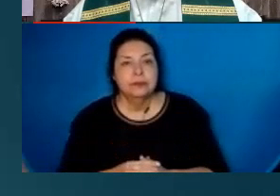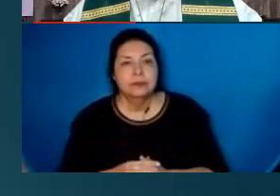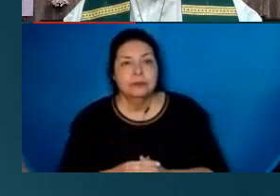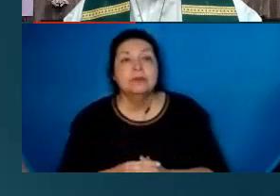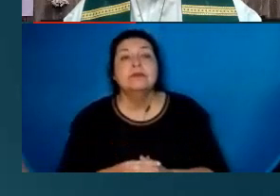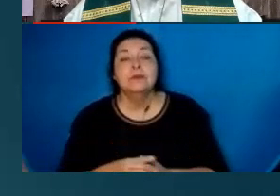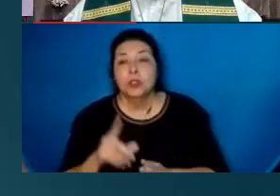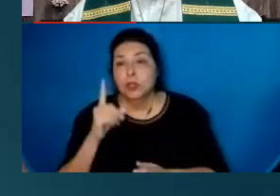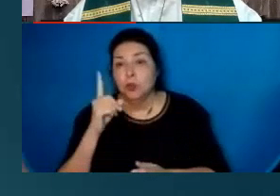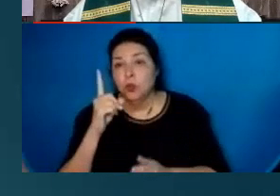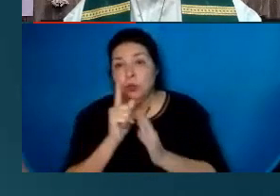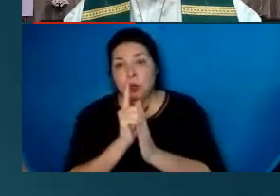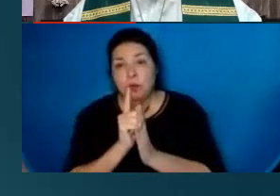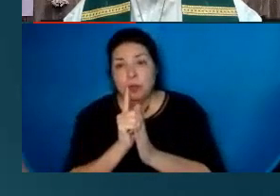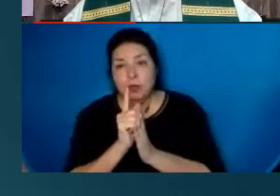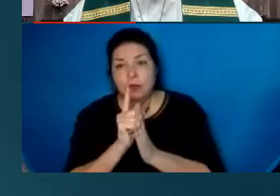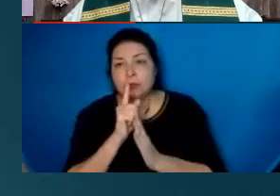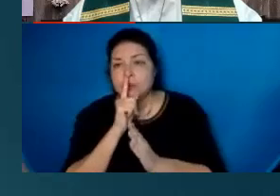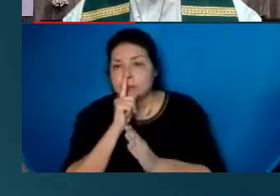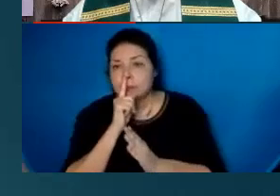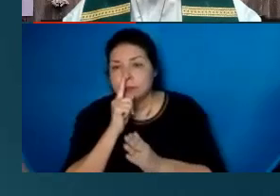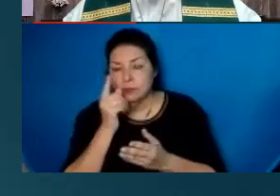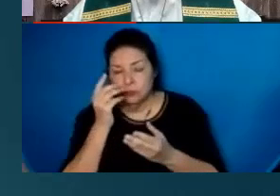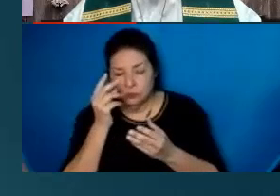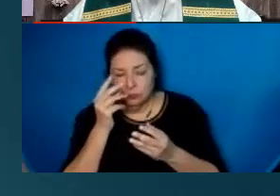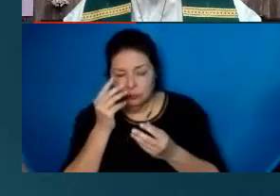Let's take a moment for silent reflection on God's word.